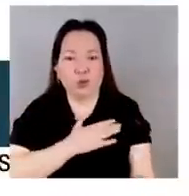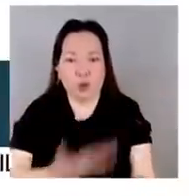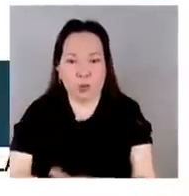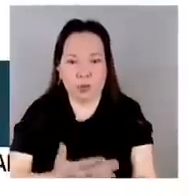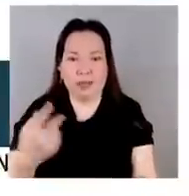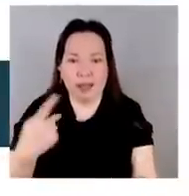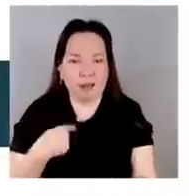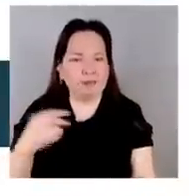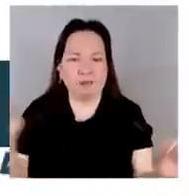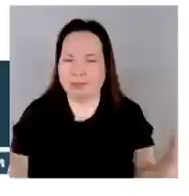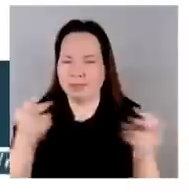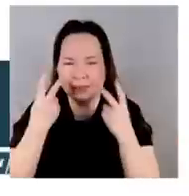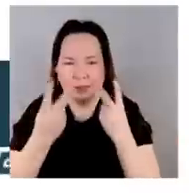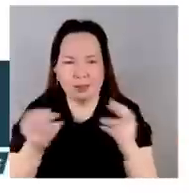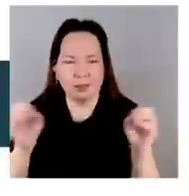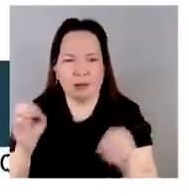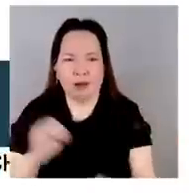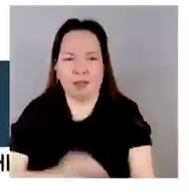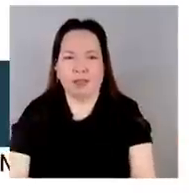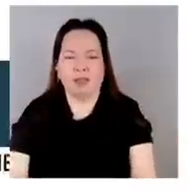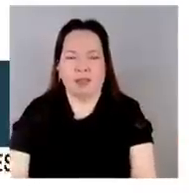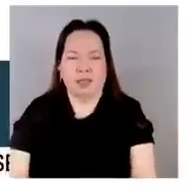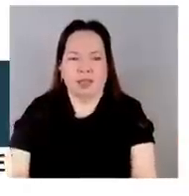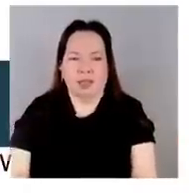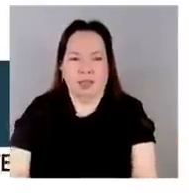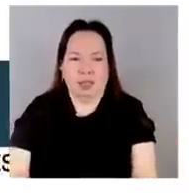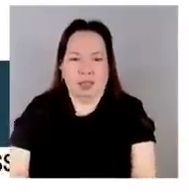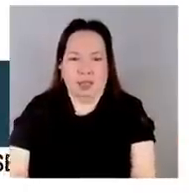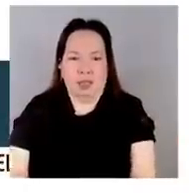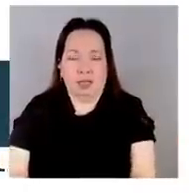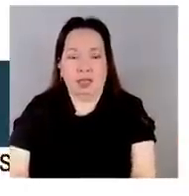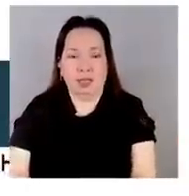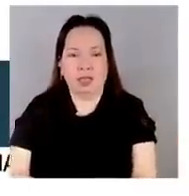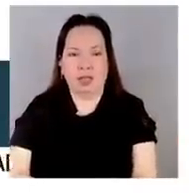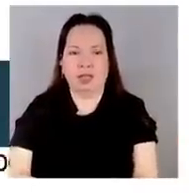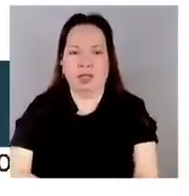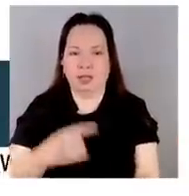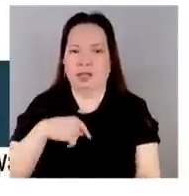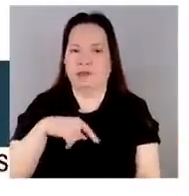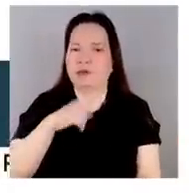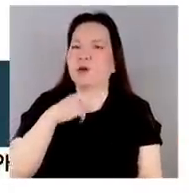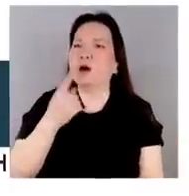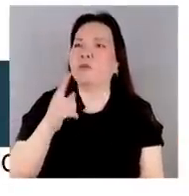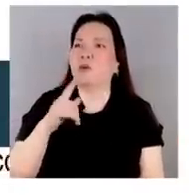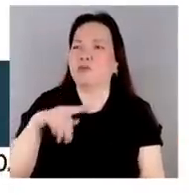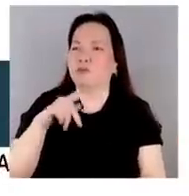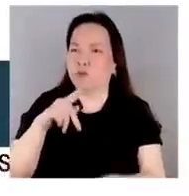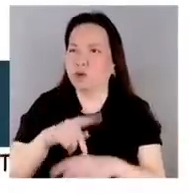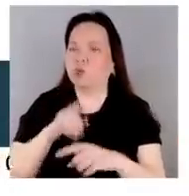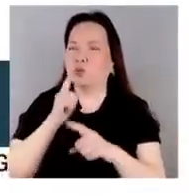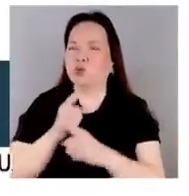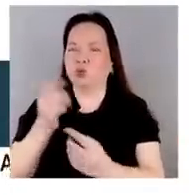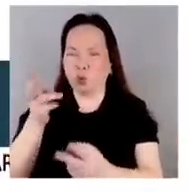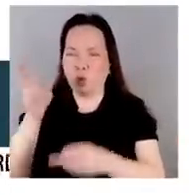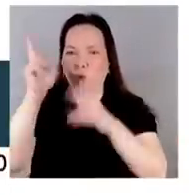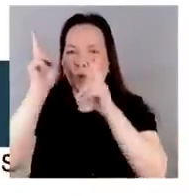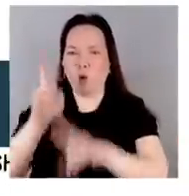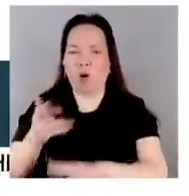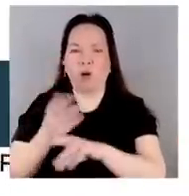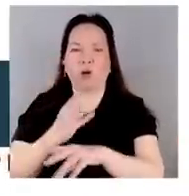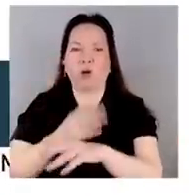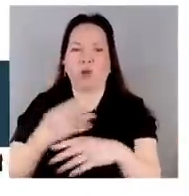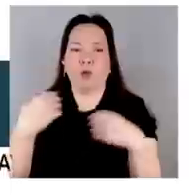The reaffirming it's an unwavering commitment to uphold and strengthen democracy, endorsing the